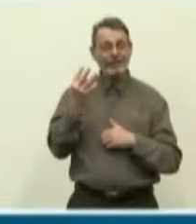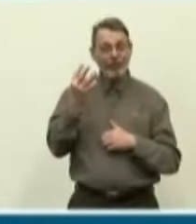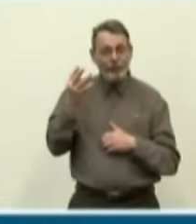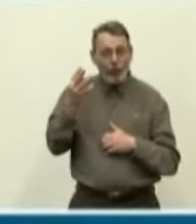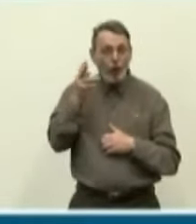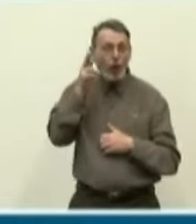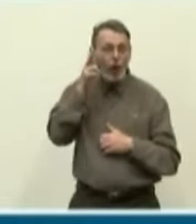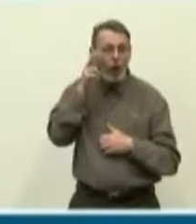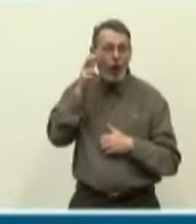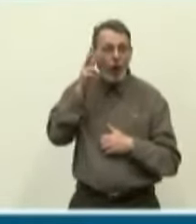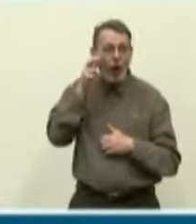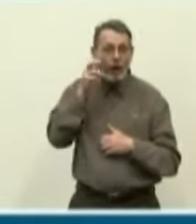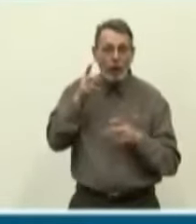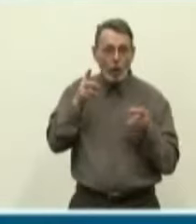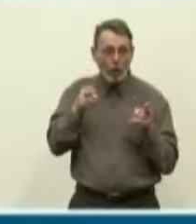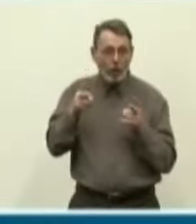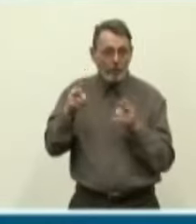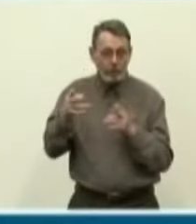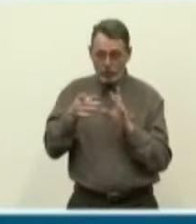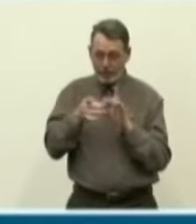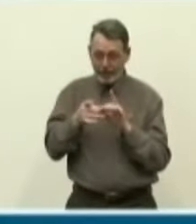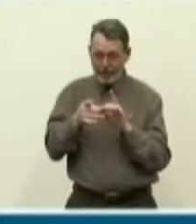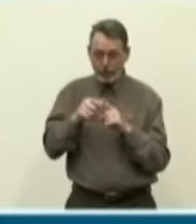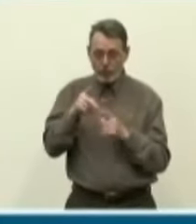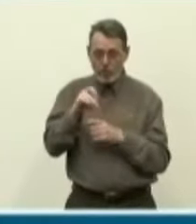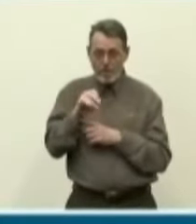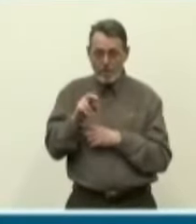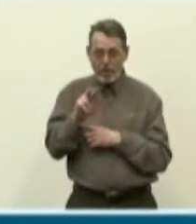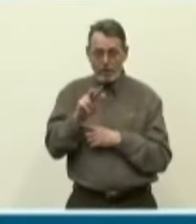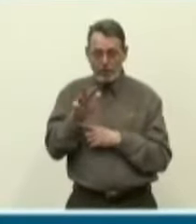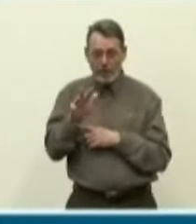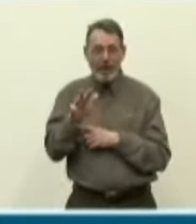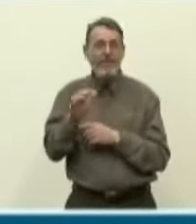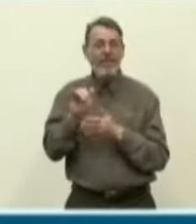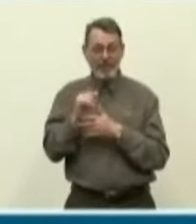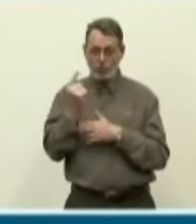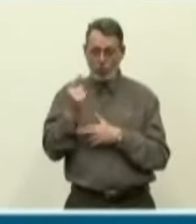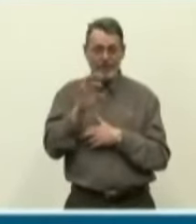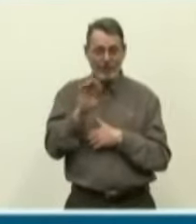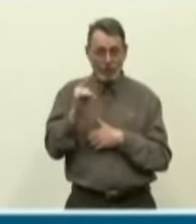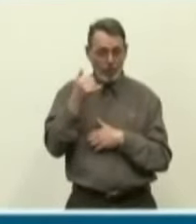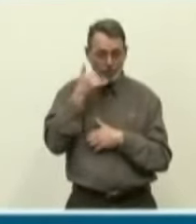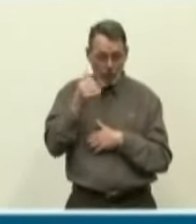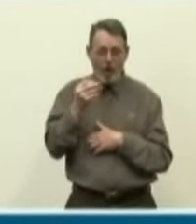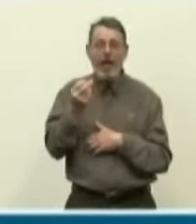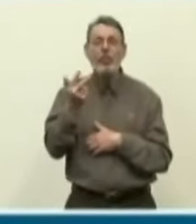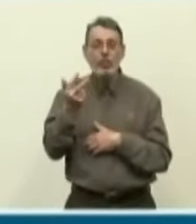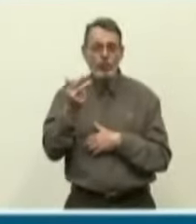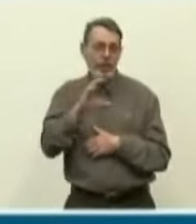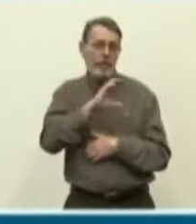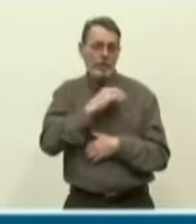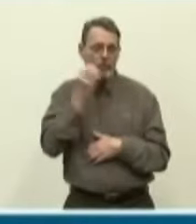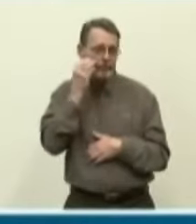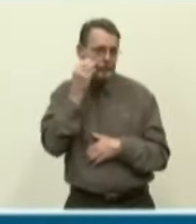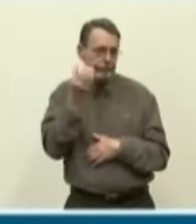Clips are related to Pier 35. They consist of one 911 call and three police radio